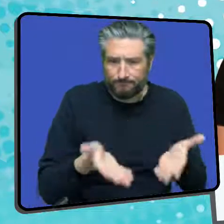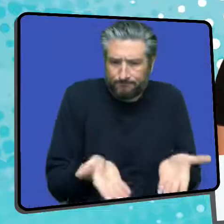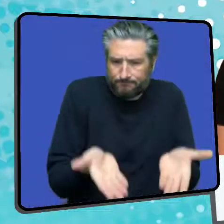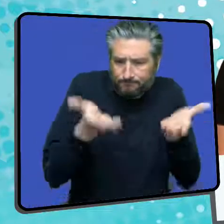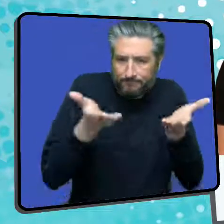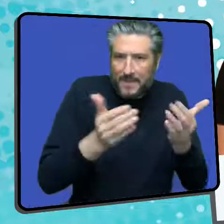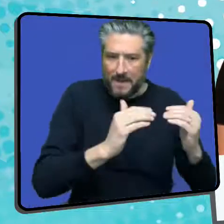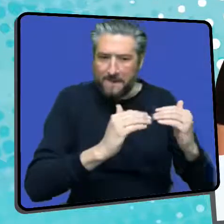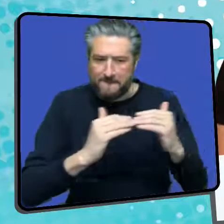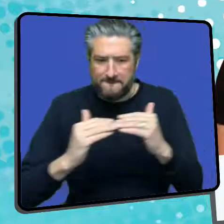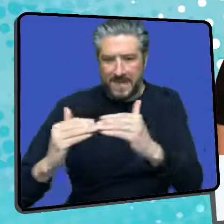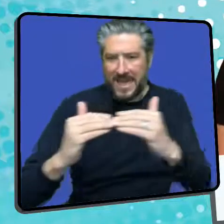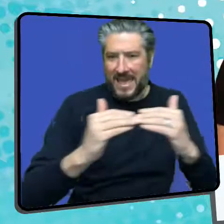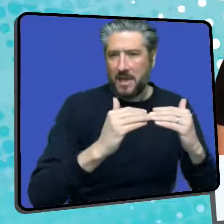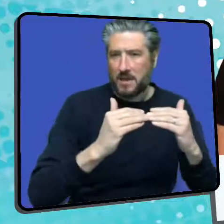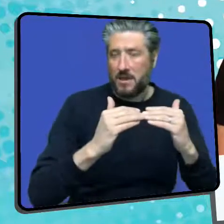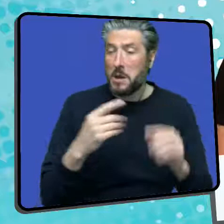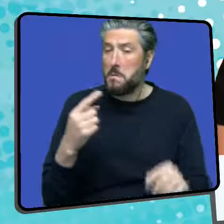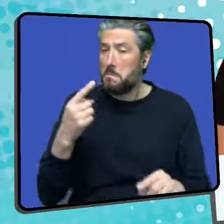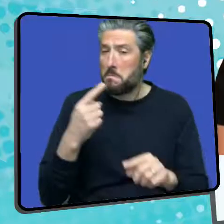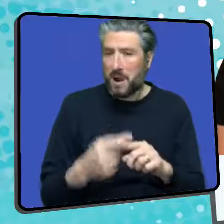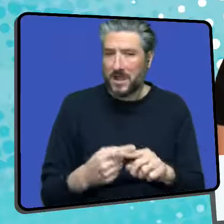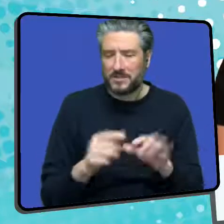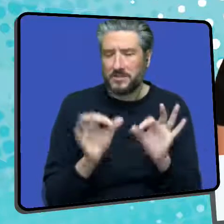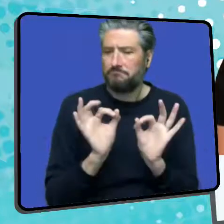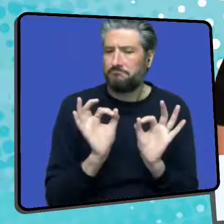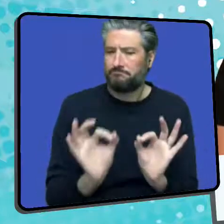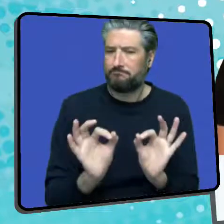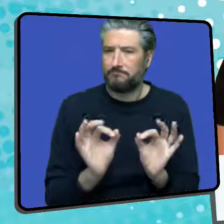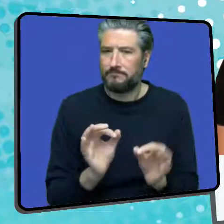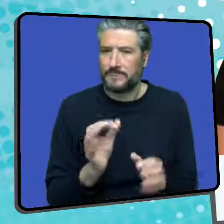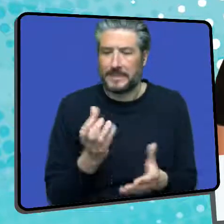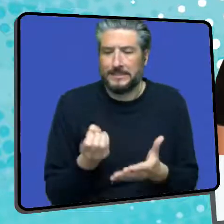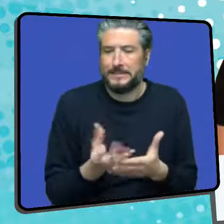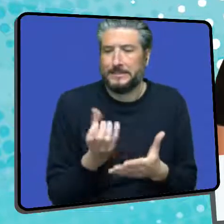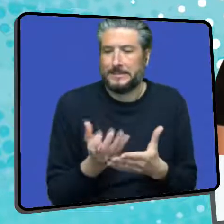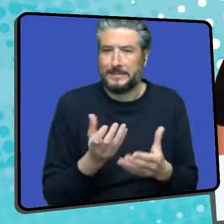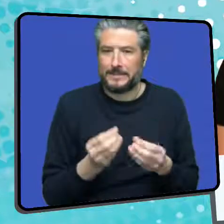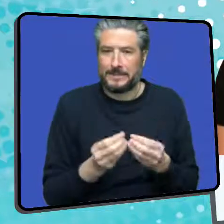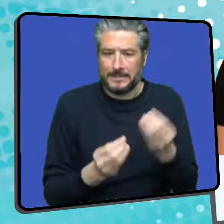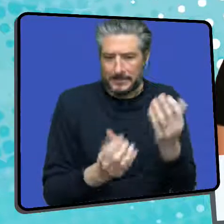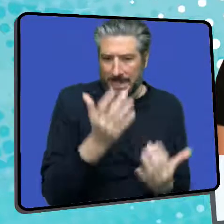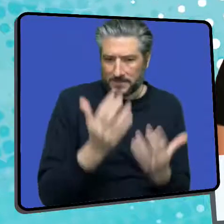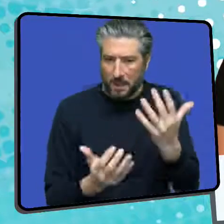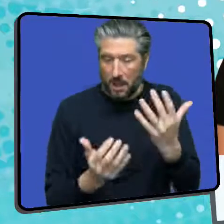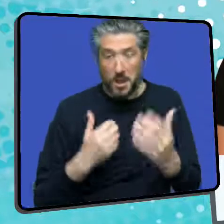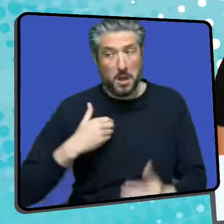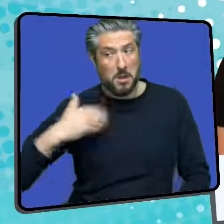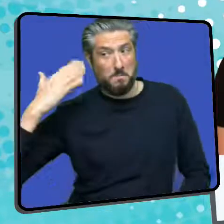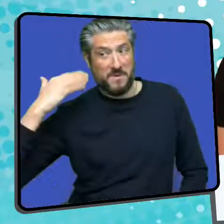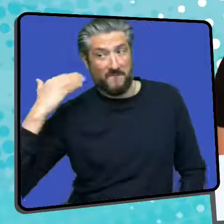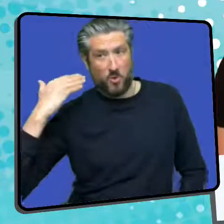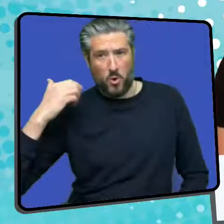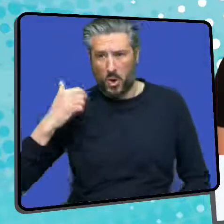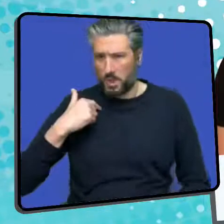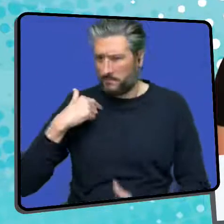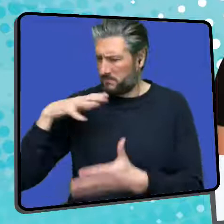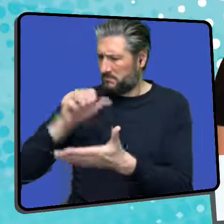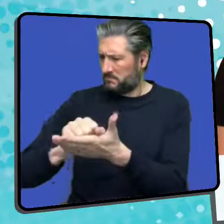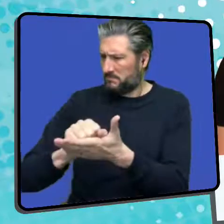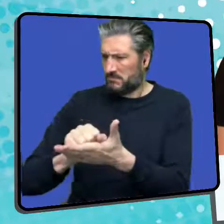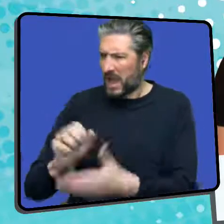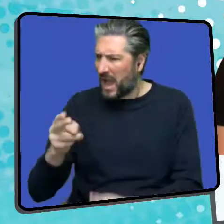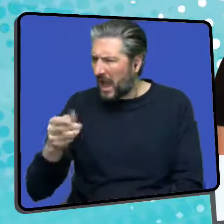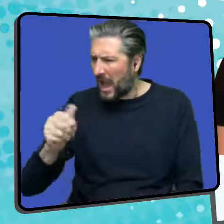more robust also. I've seen some hacking attempts breaking deep learning models, so that's interesting. And we try